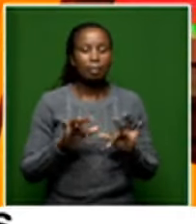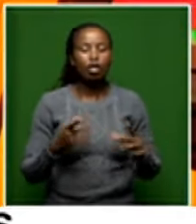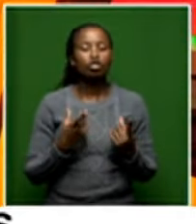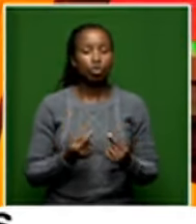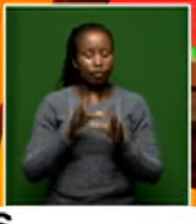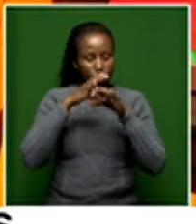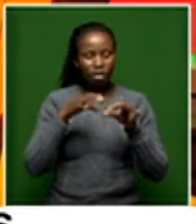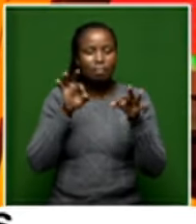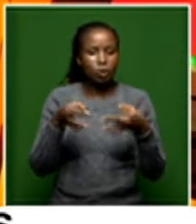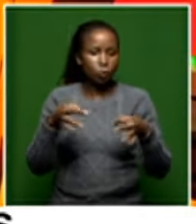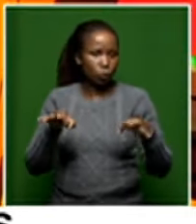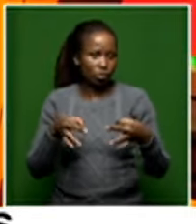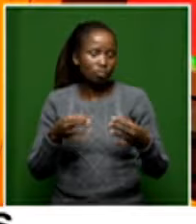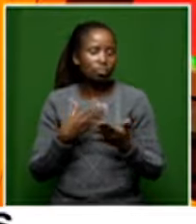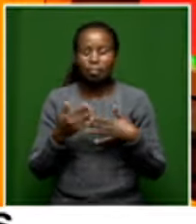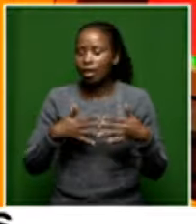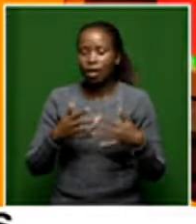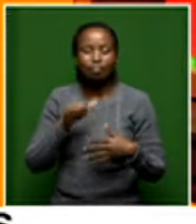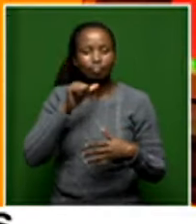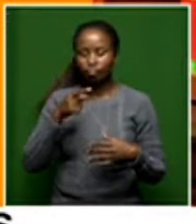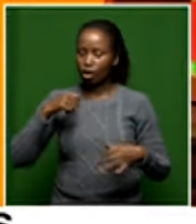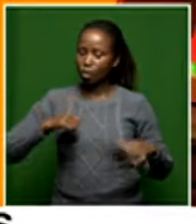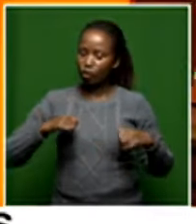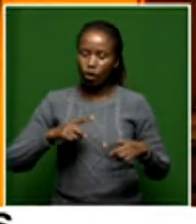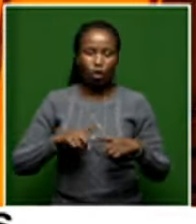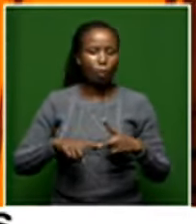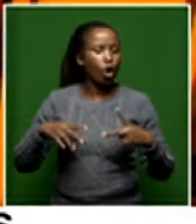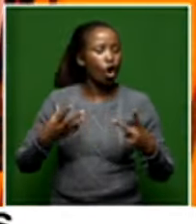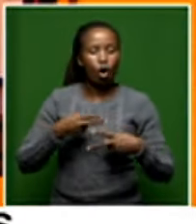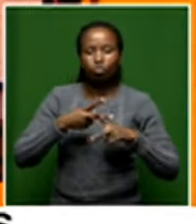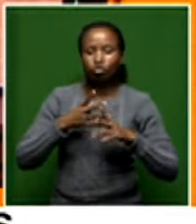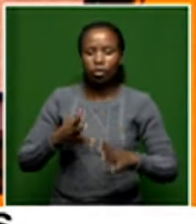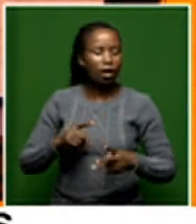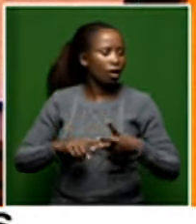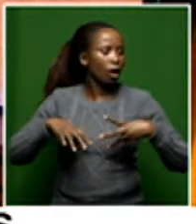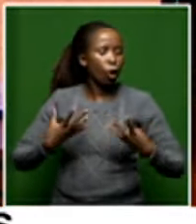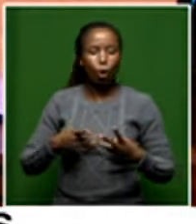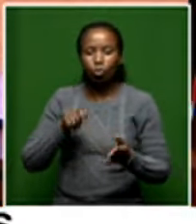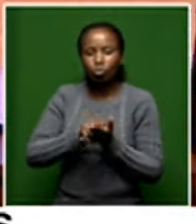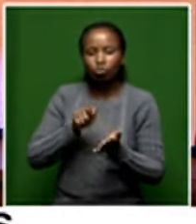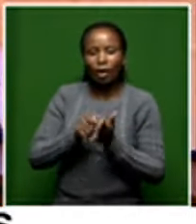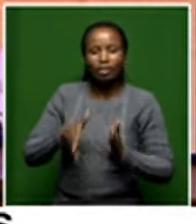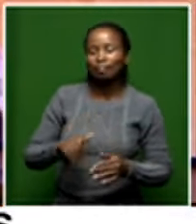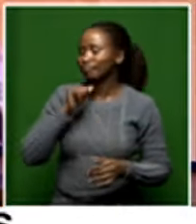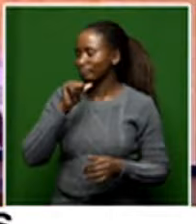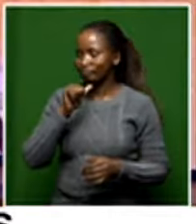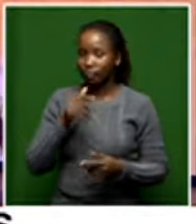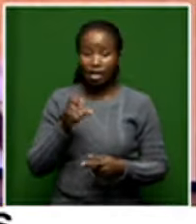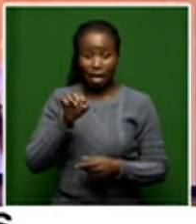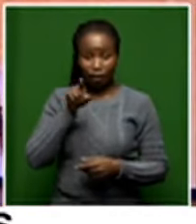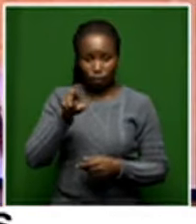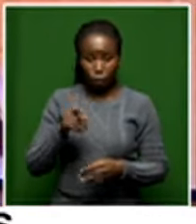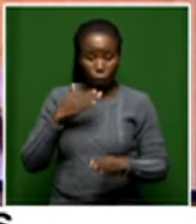those people that you've detailed. So whether you're a performing artist, whether you're a producer, whether you're a songwriter. So if you are earning an